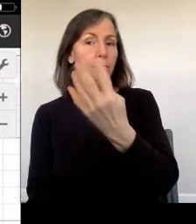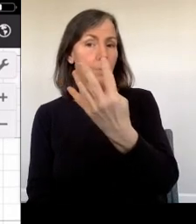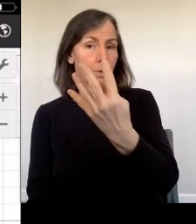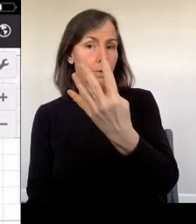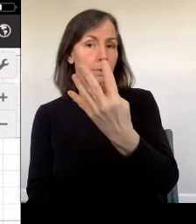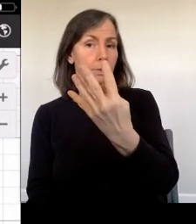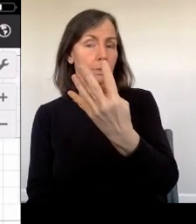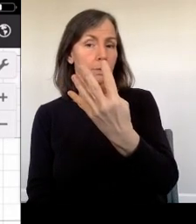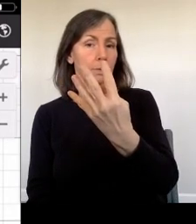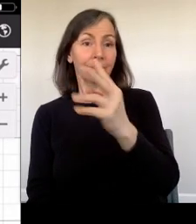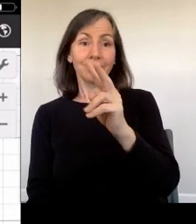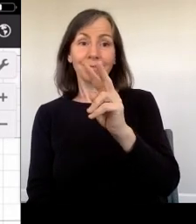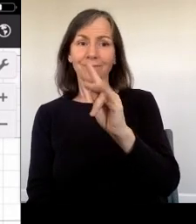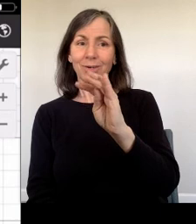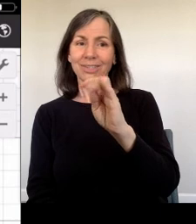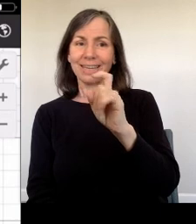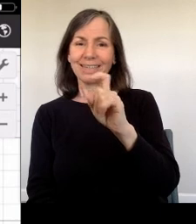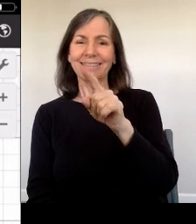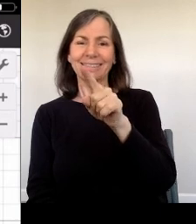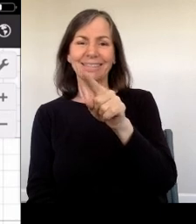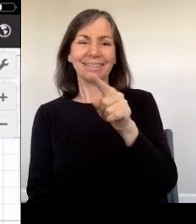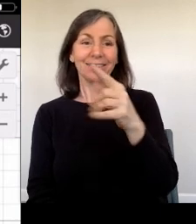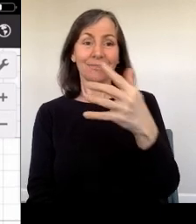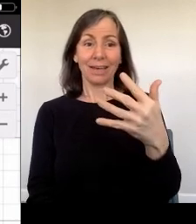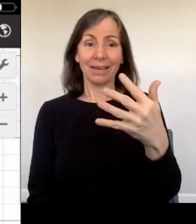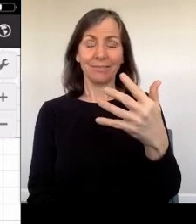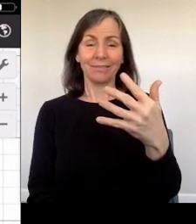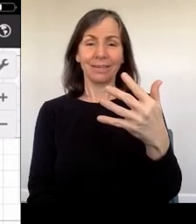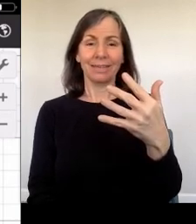4, my vertex, 5,